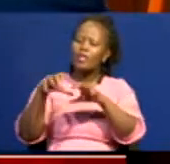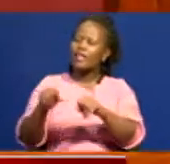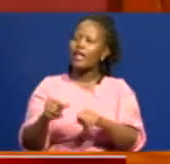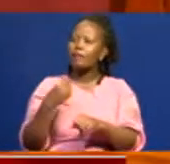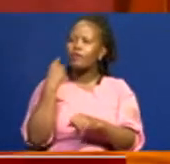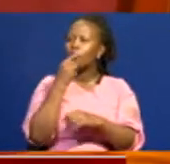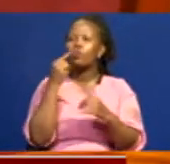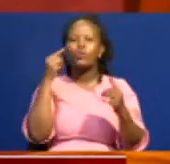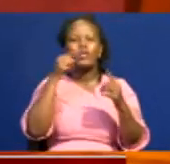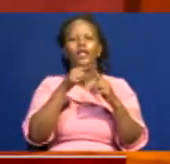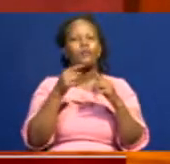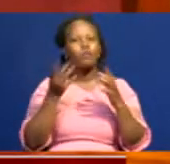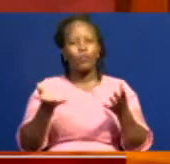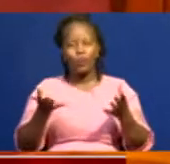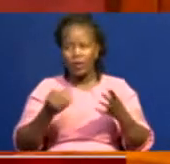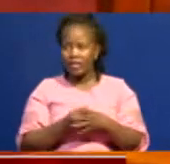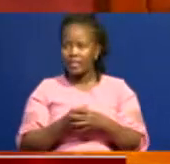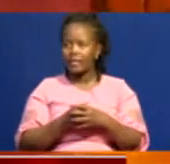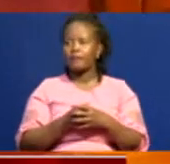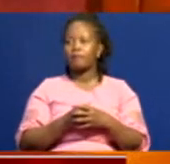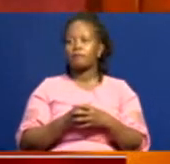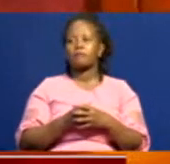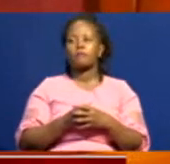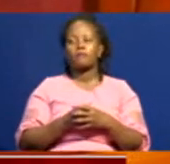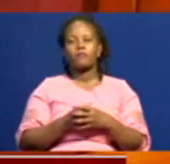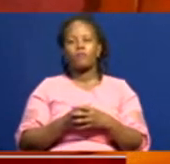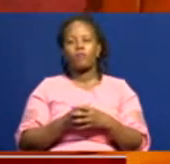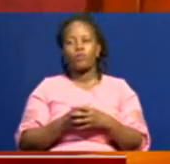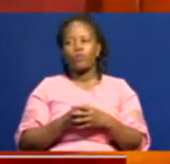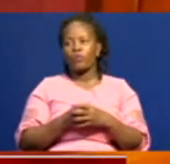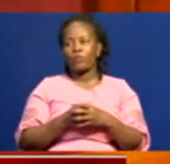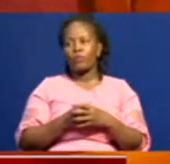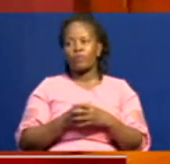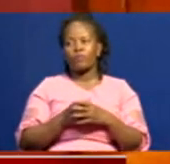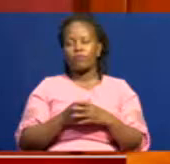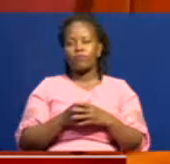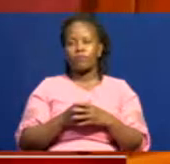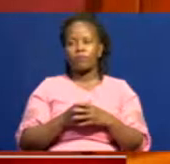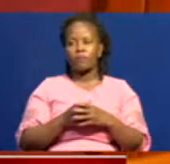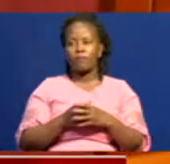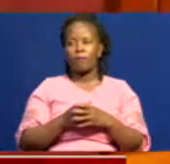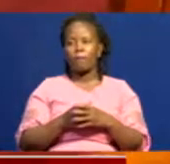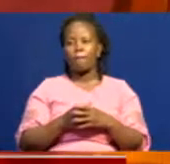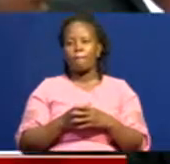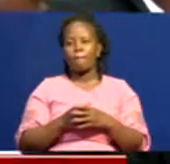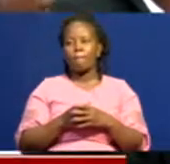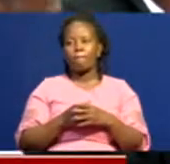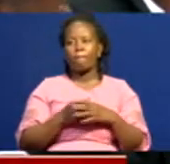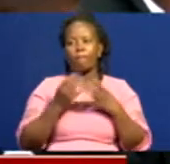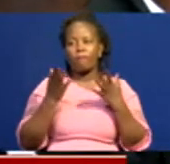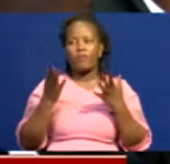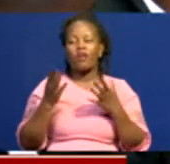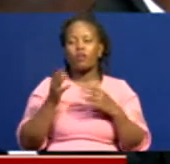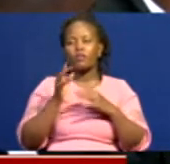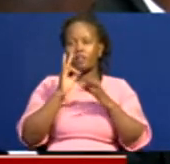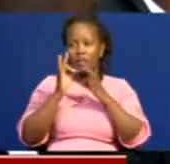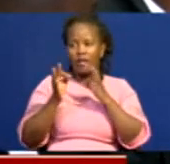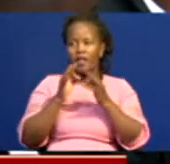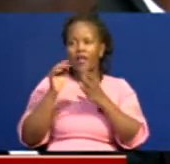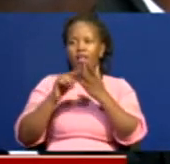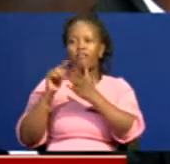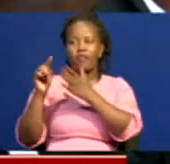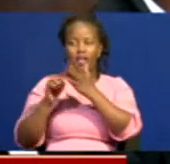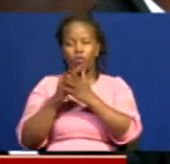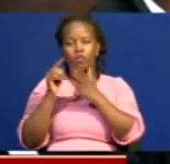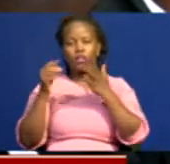Jim, he's telling me that's the correct way to call you. Yes, sir. He's accused from attending court